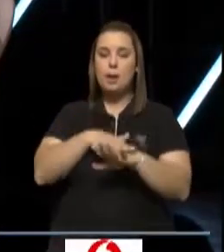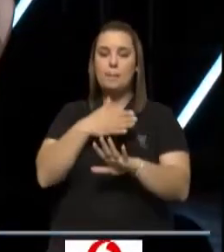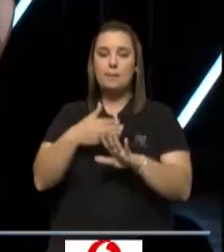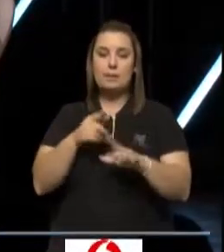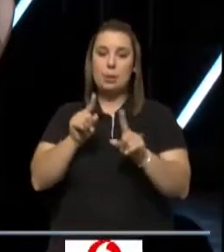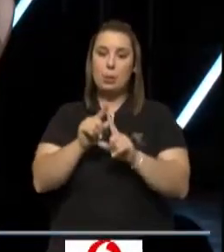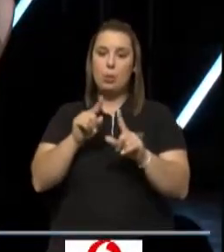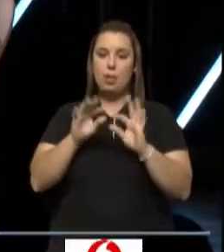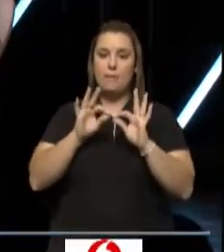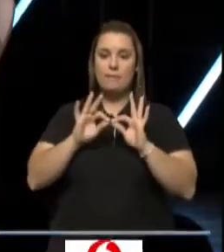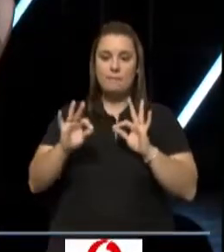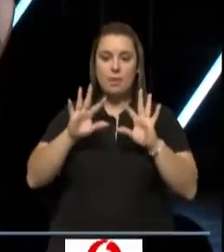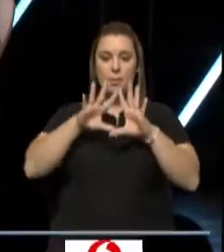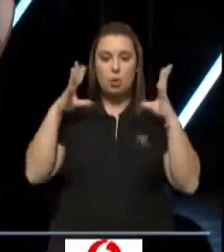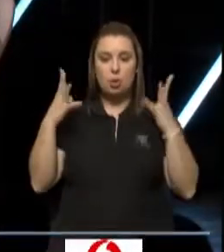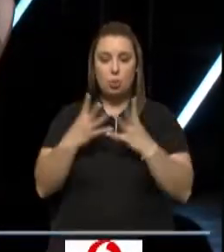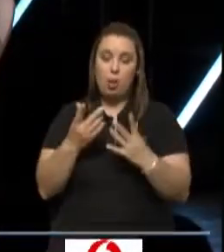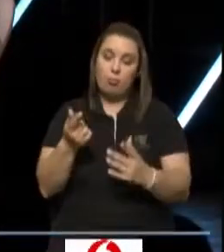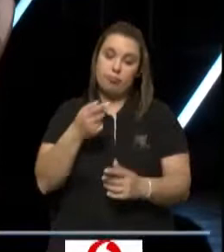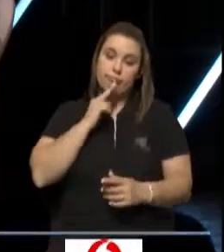operators,